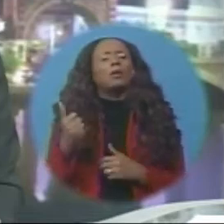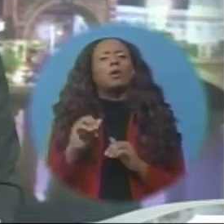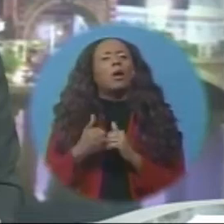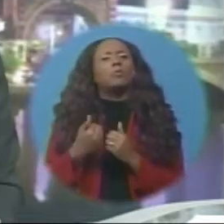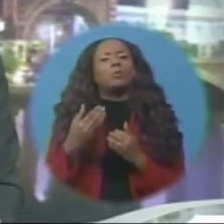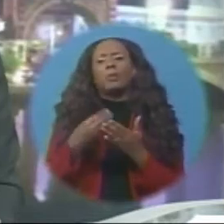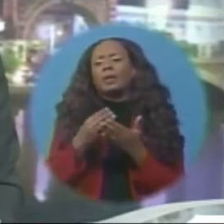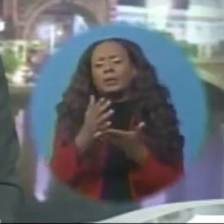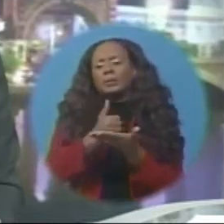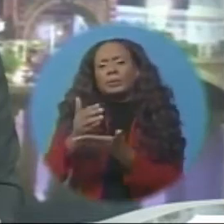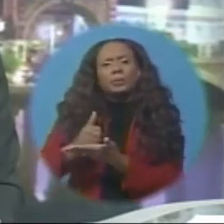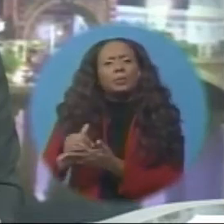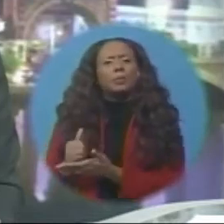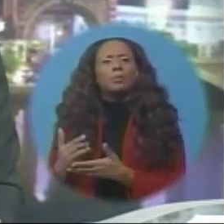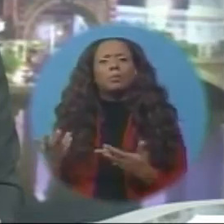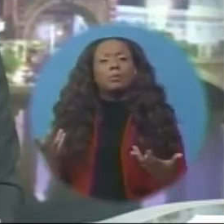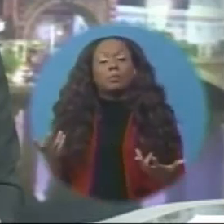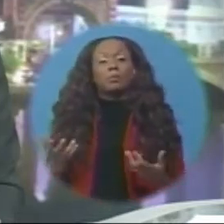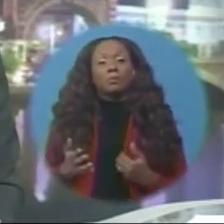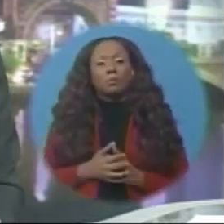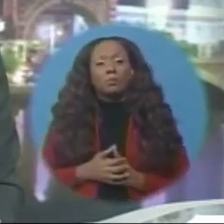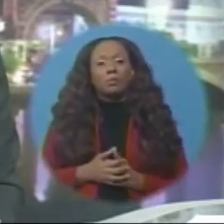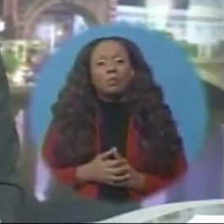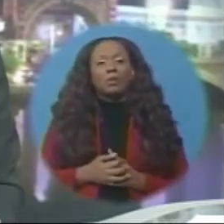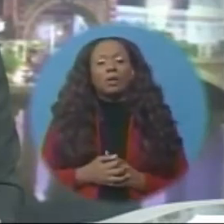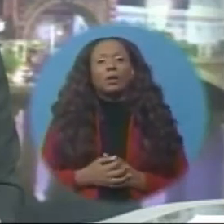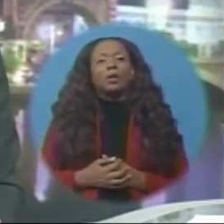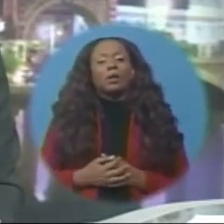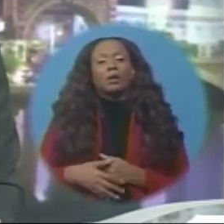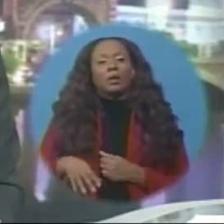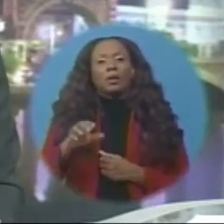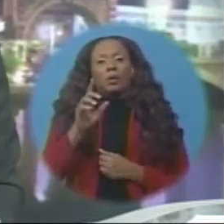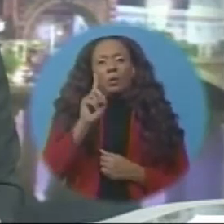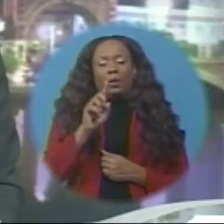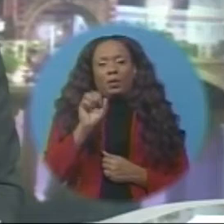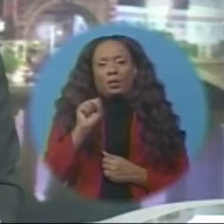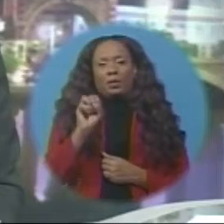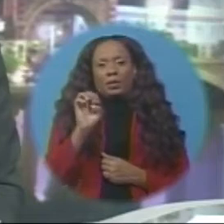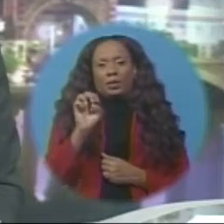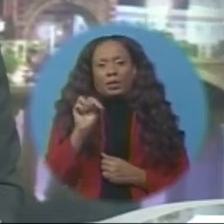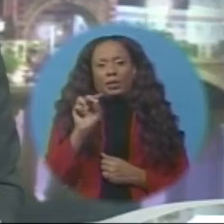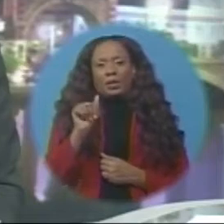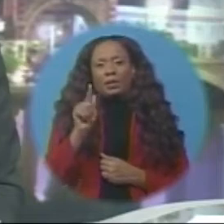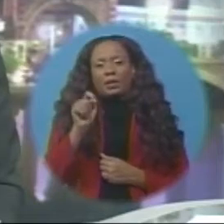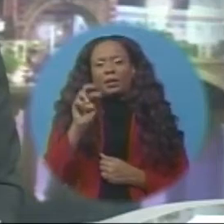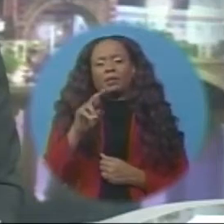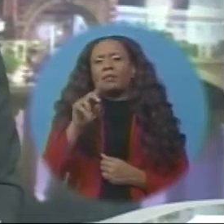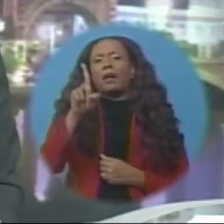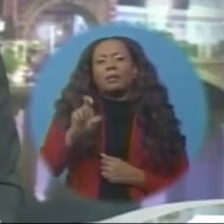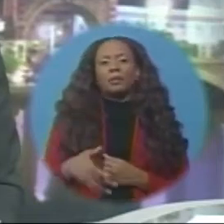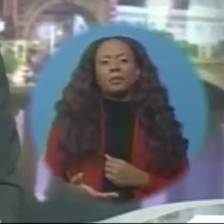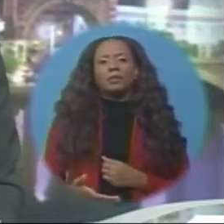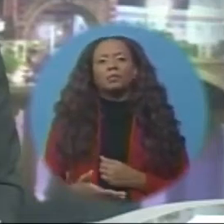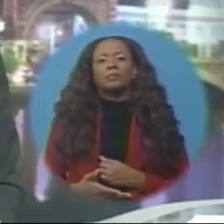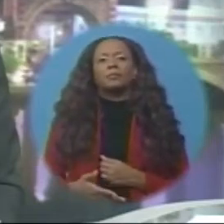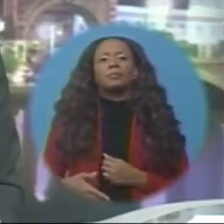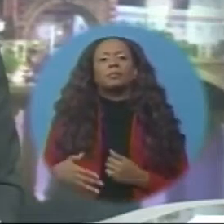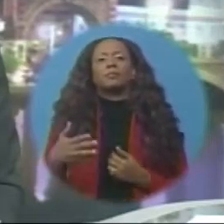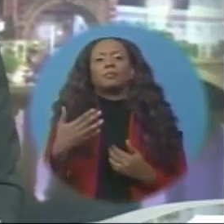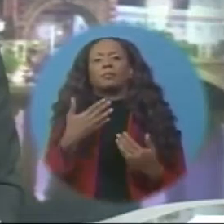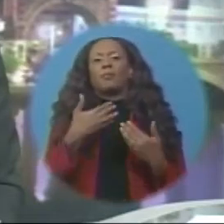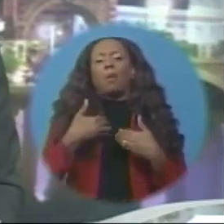of Finance and Economic Affairs, Senator Jepta Ince, to those against its introduction. During the second reading of the National